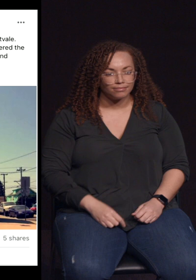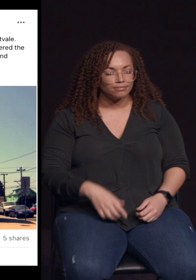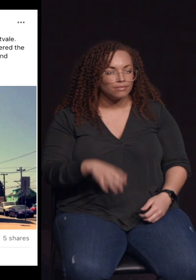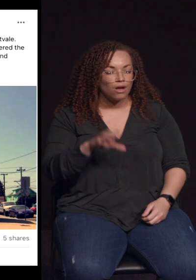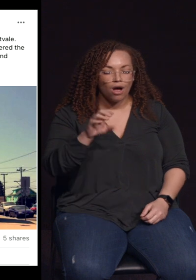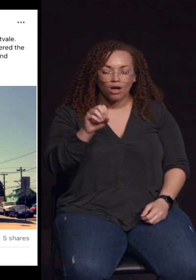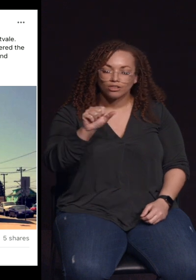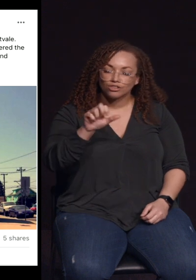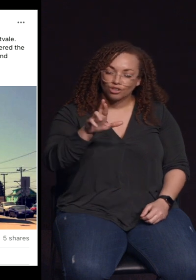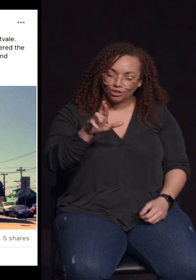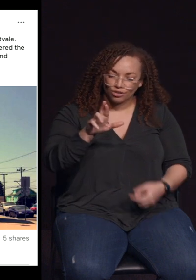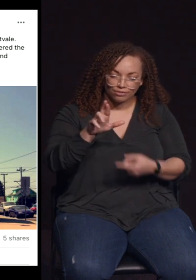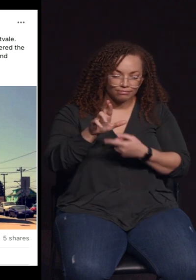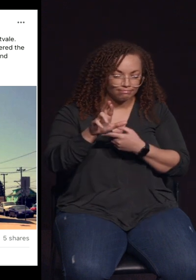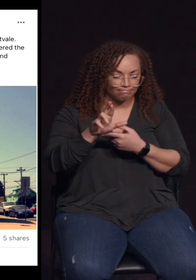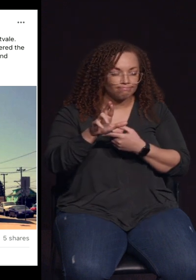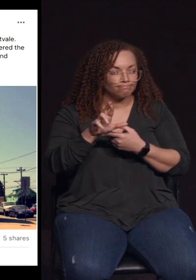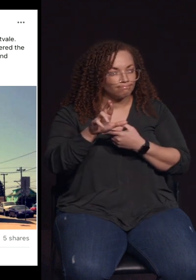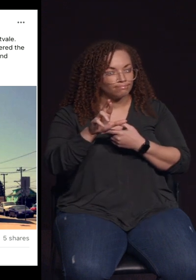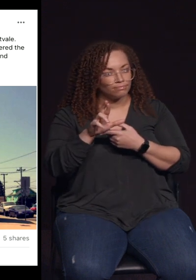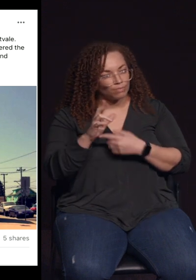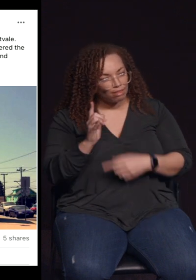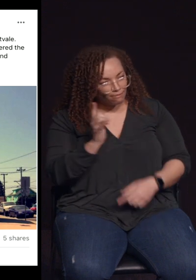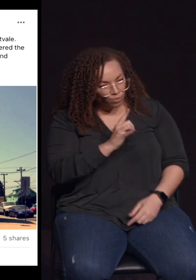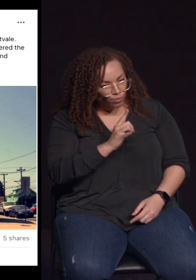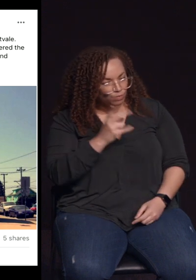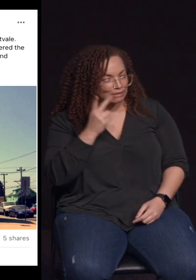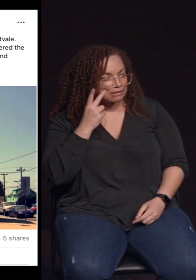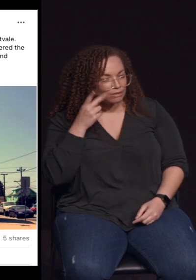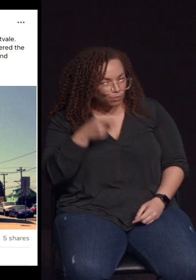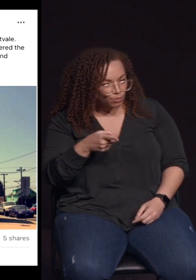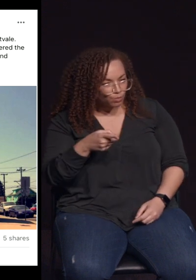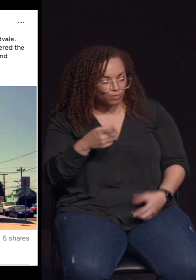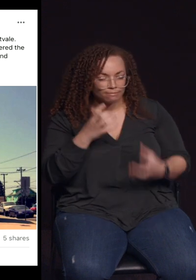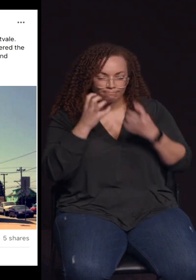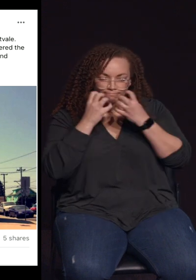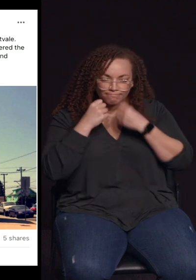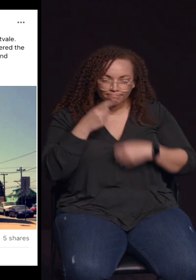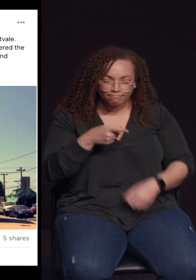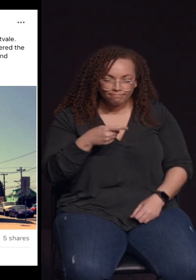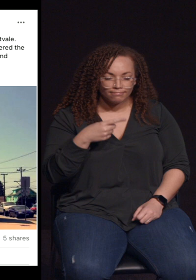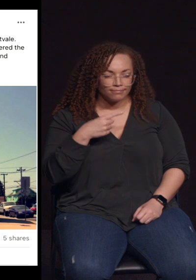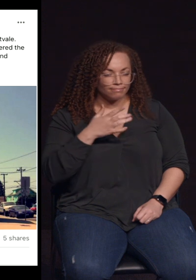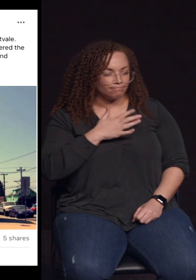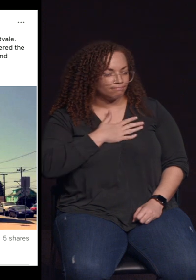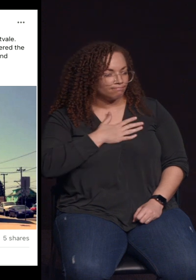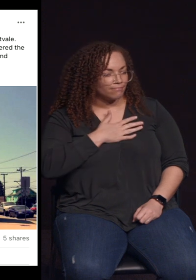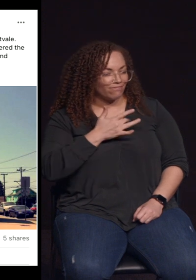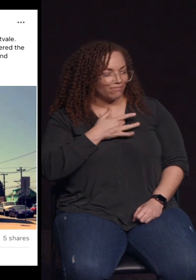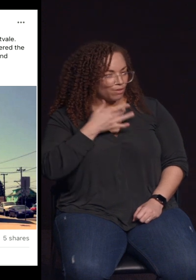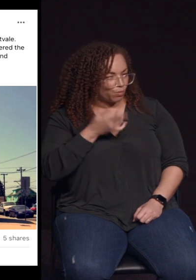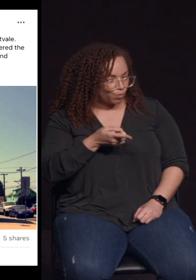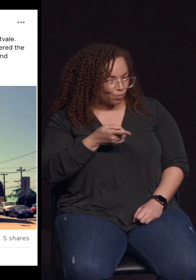Oscar, we love you, we see and adore you, and we feel you all around in the